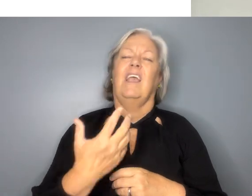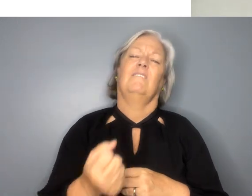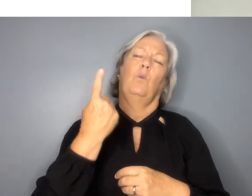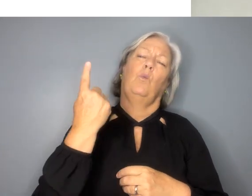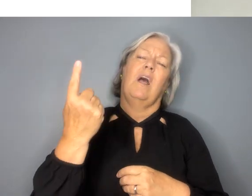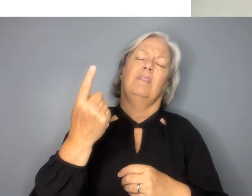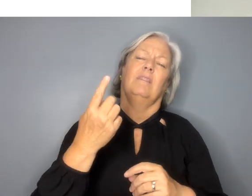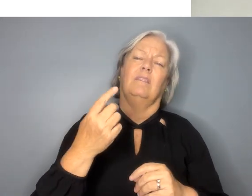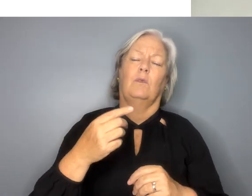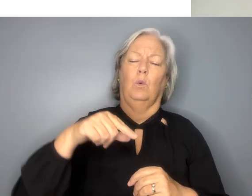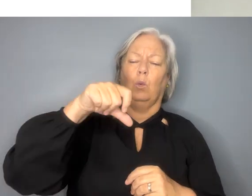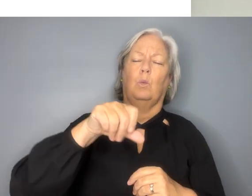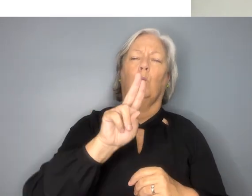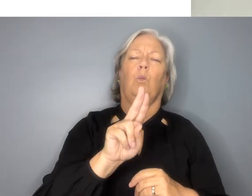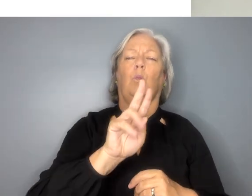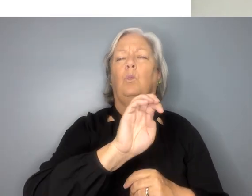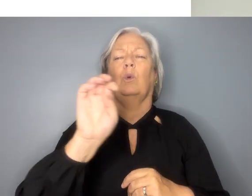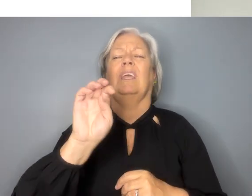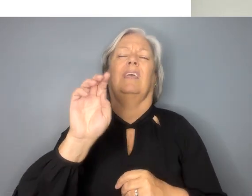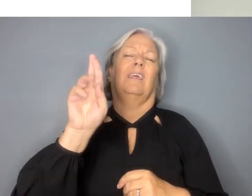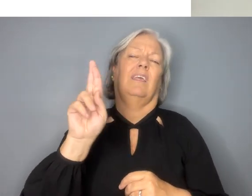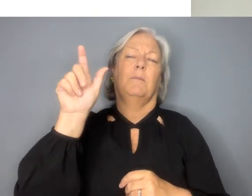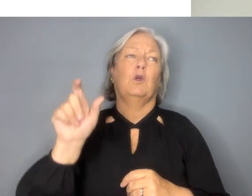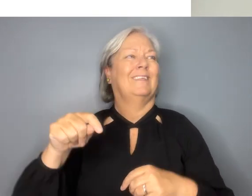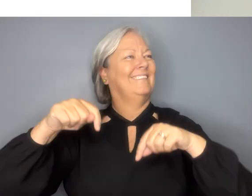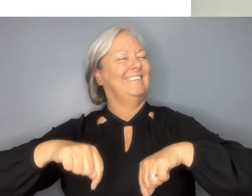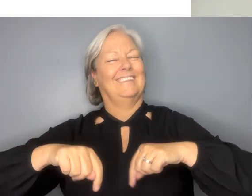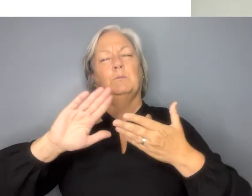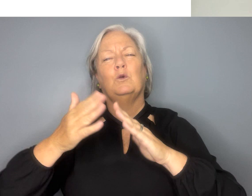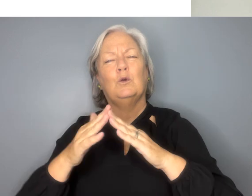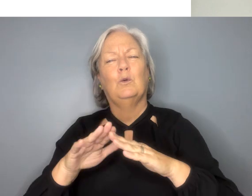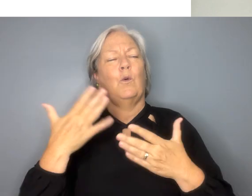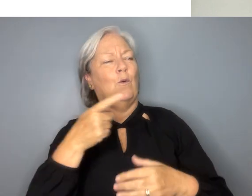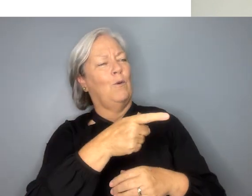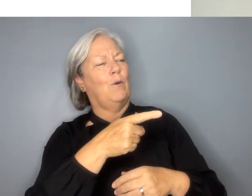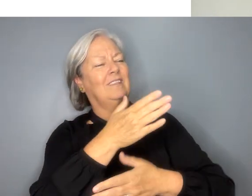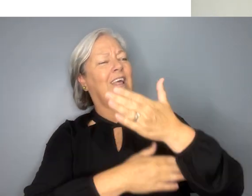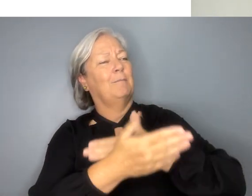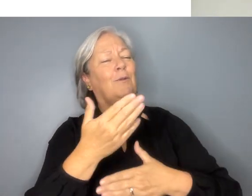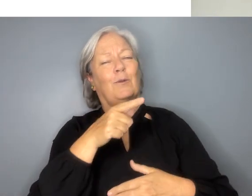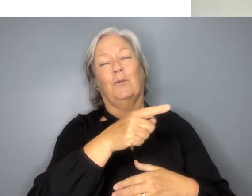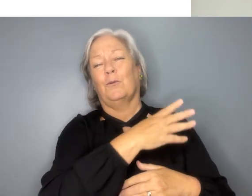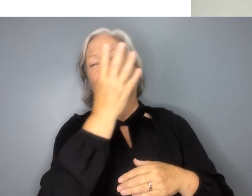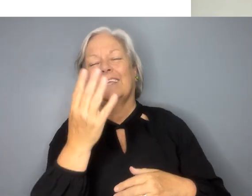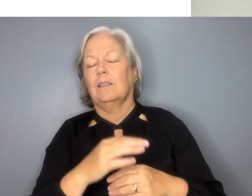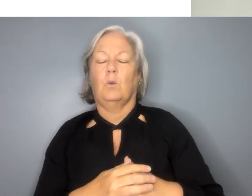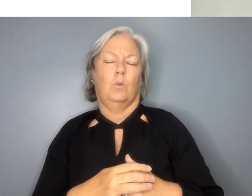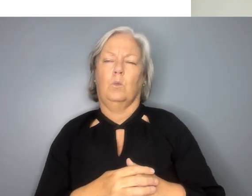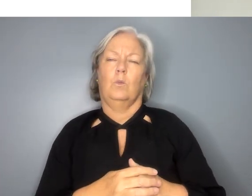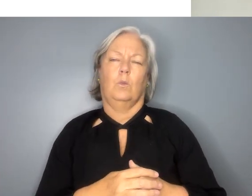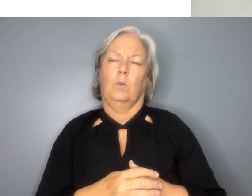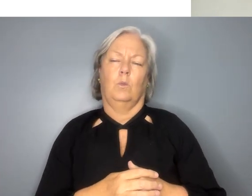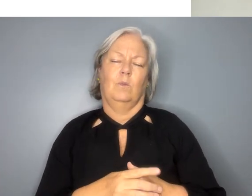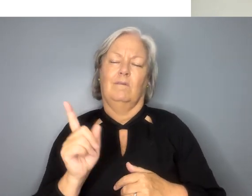that, we have one queer person in this disability community, or we have one disabled person in this queer community, that's enough. It needs to happen